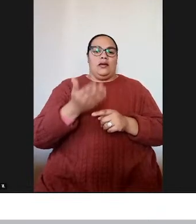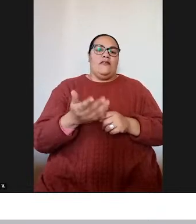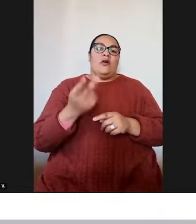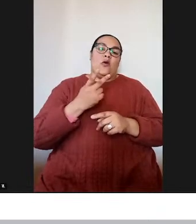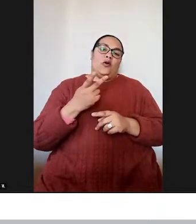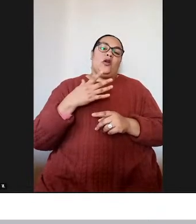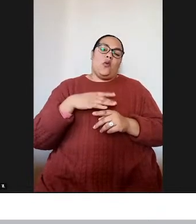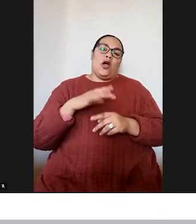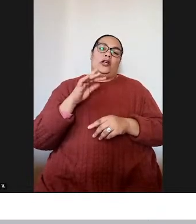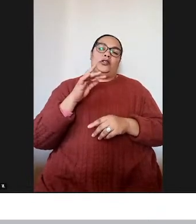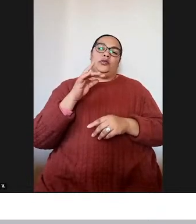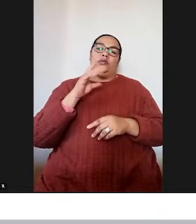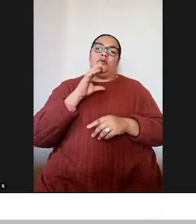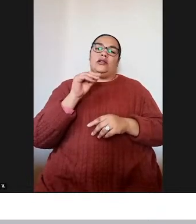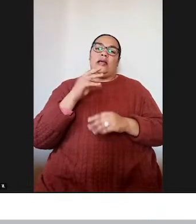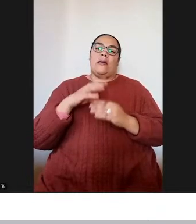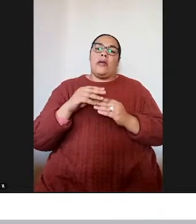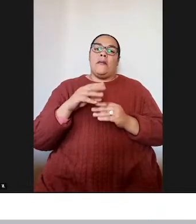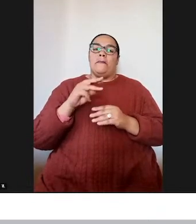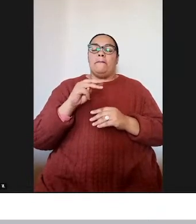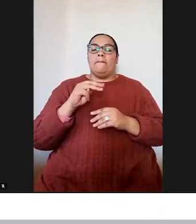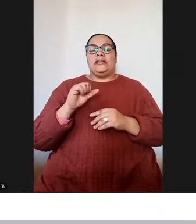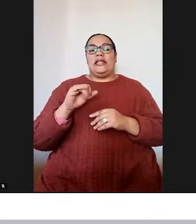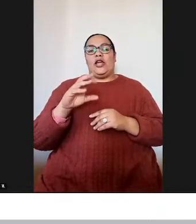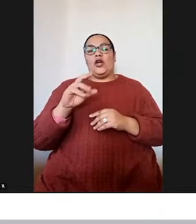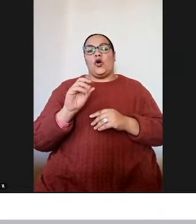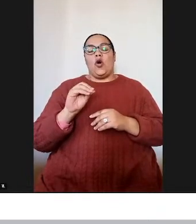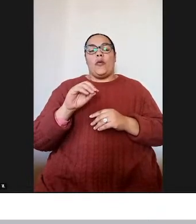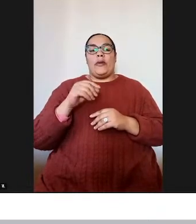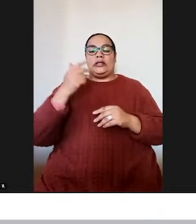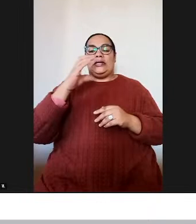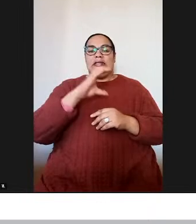touch on Member Maseko around the CCTV